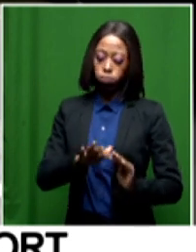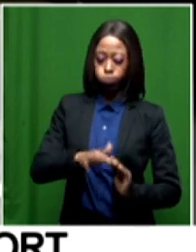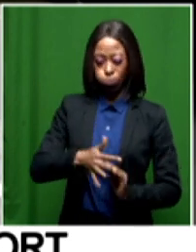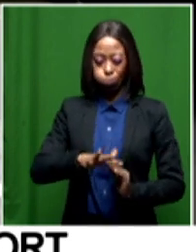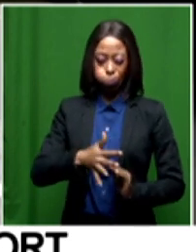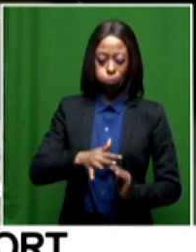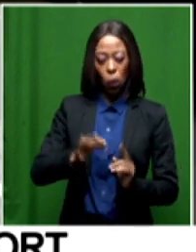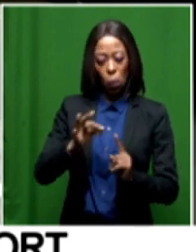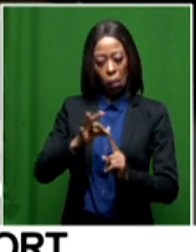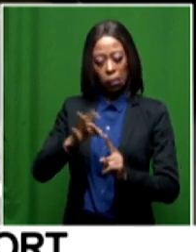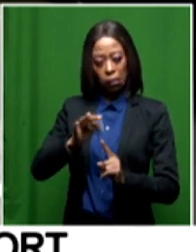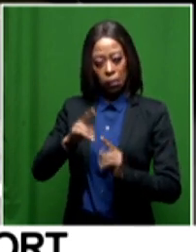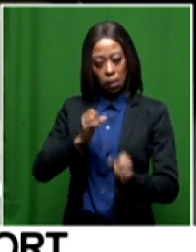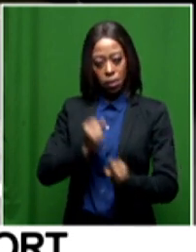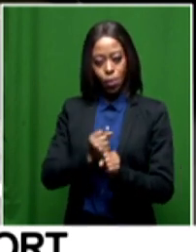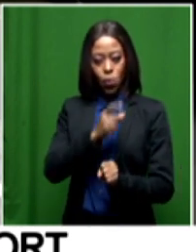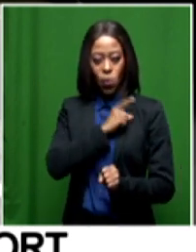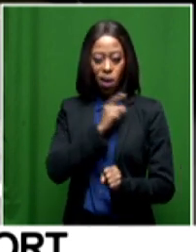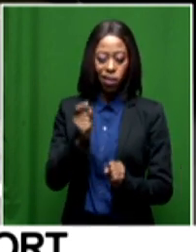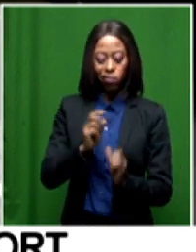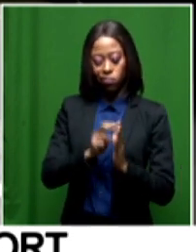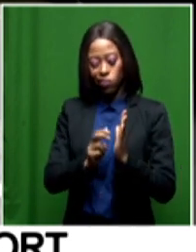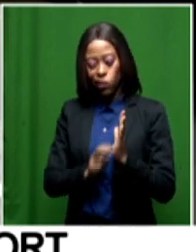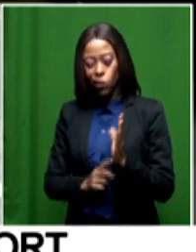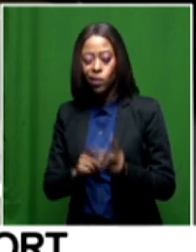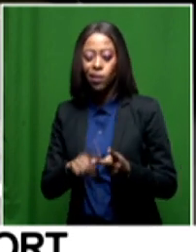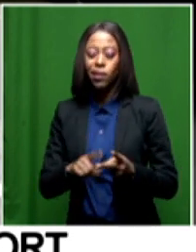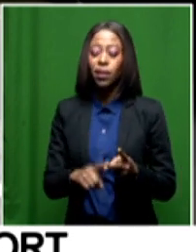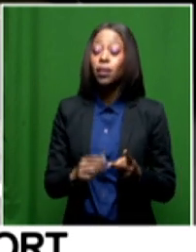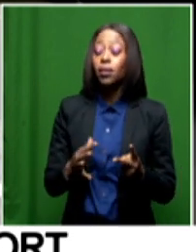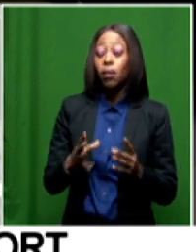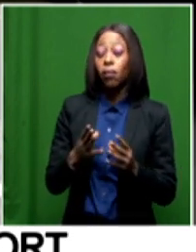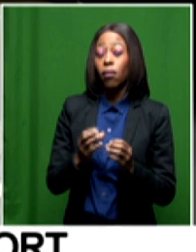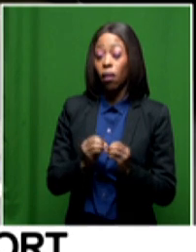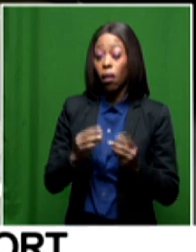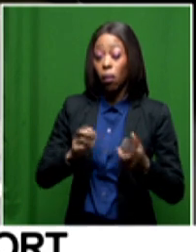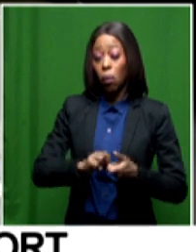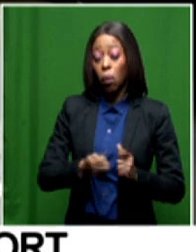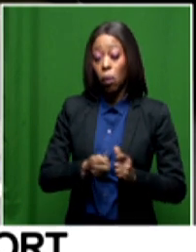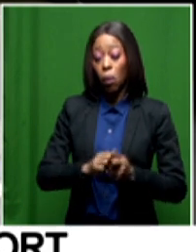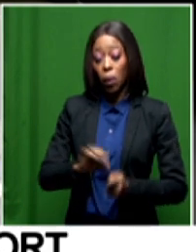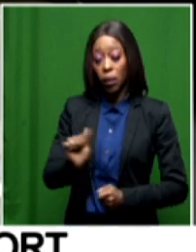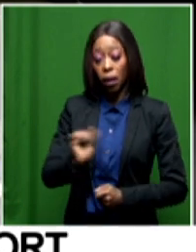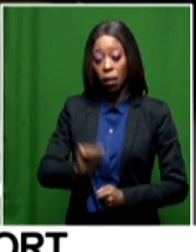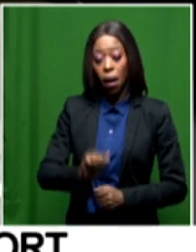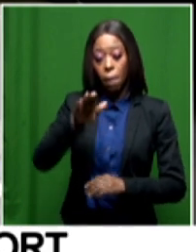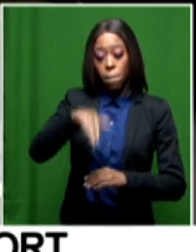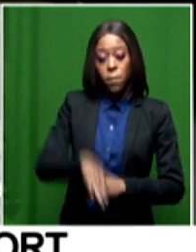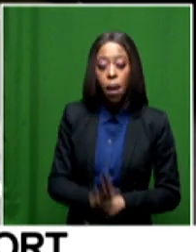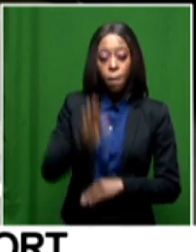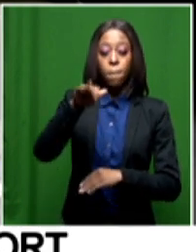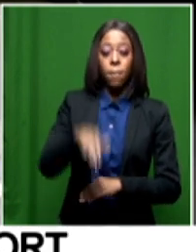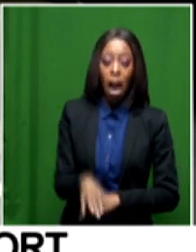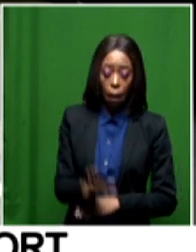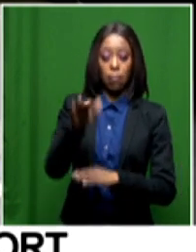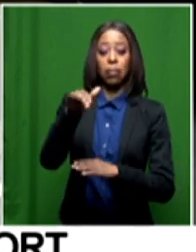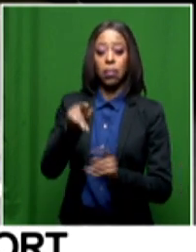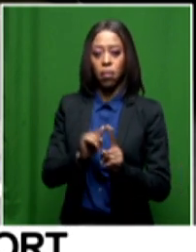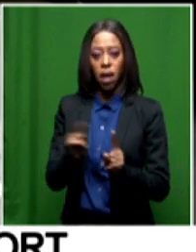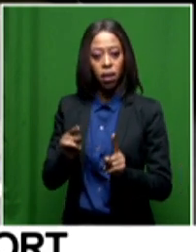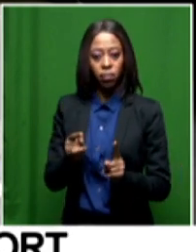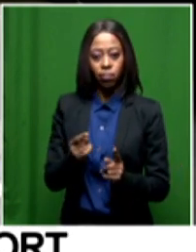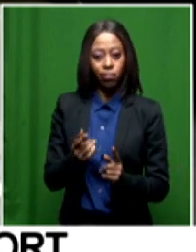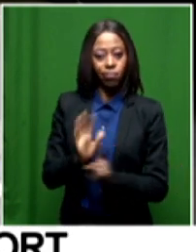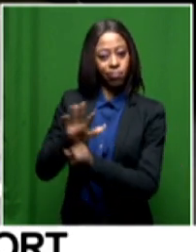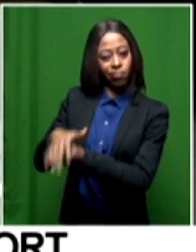or Mercedes this year due to regulations. They have this huge problem of the car bouncing all over the place. But don't discount world